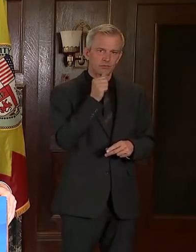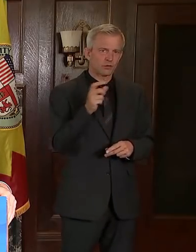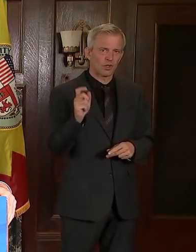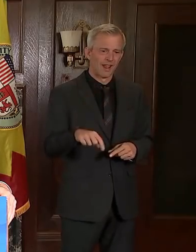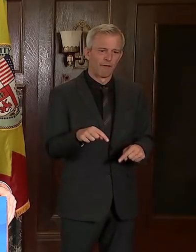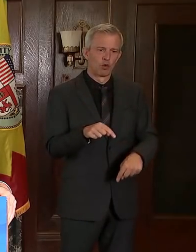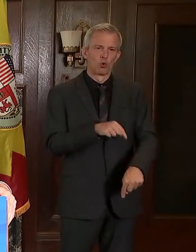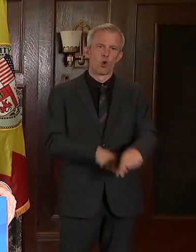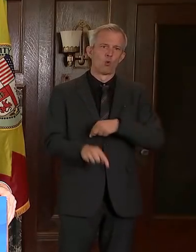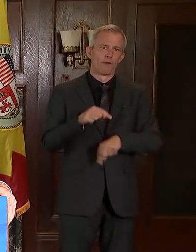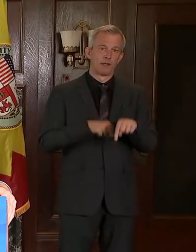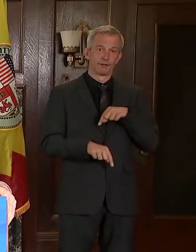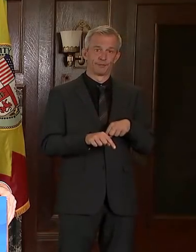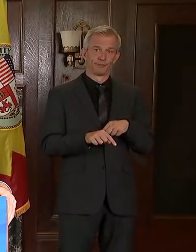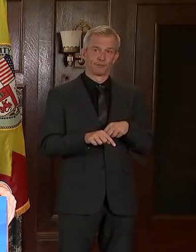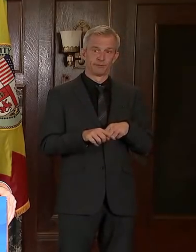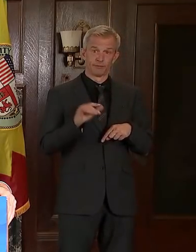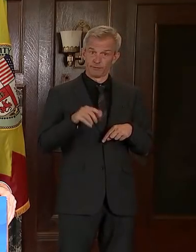answer your question?